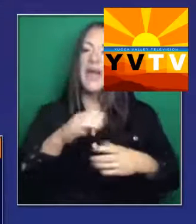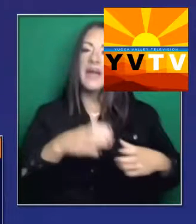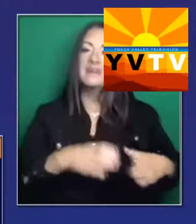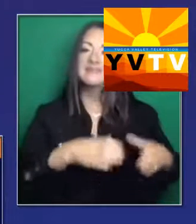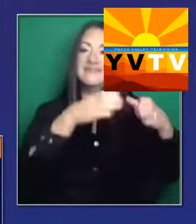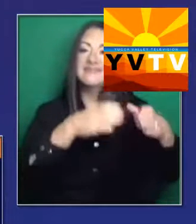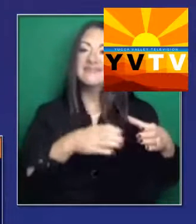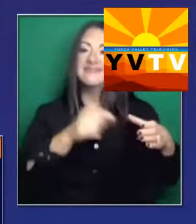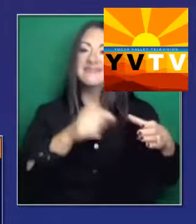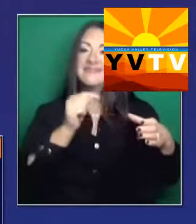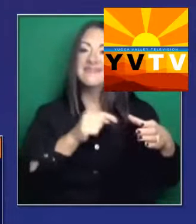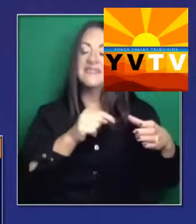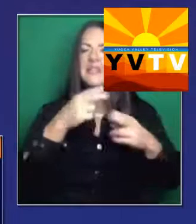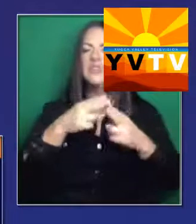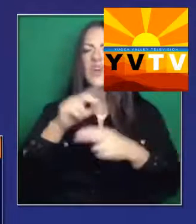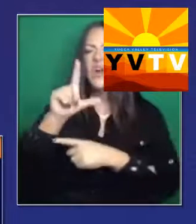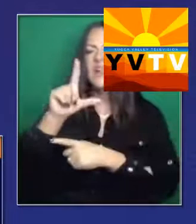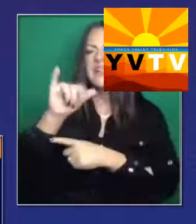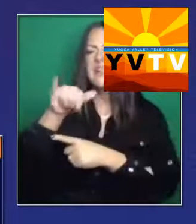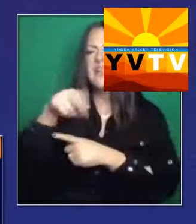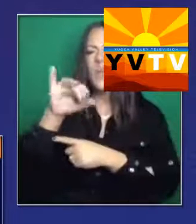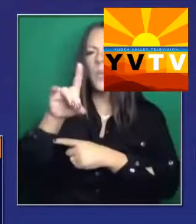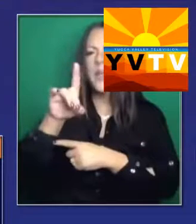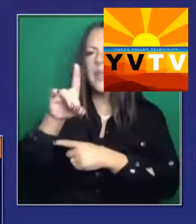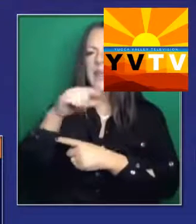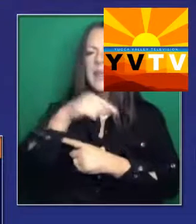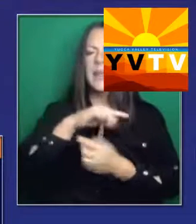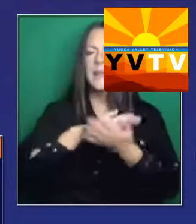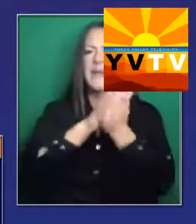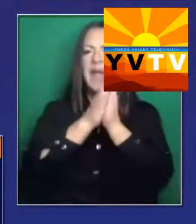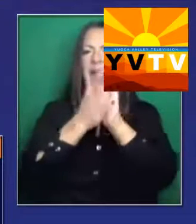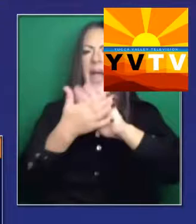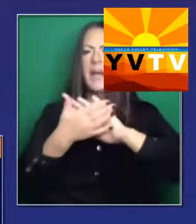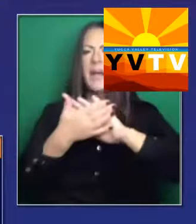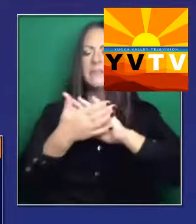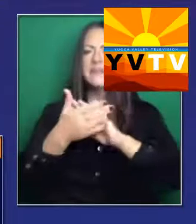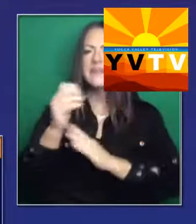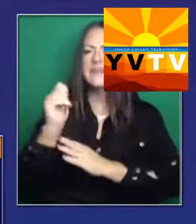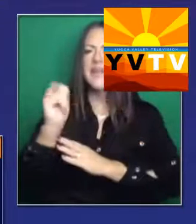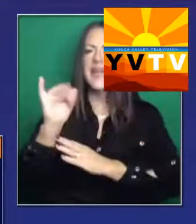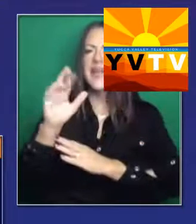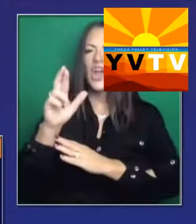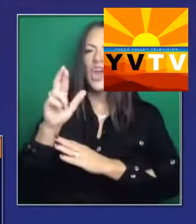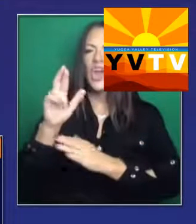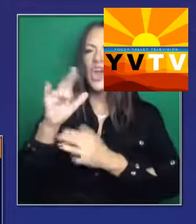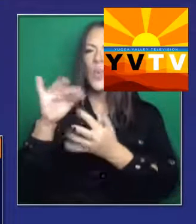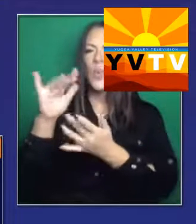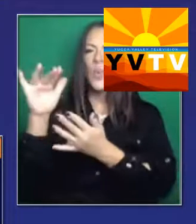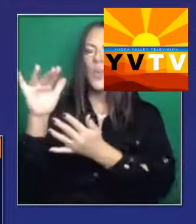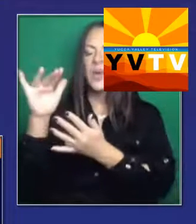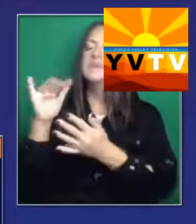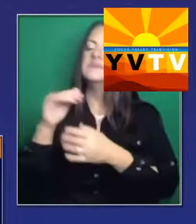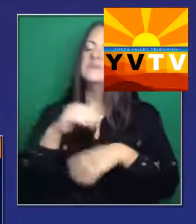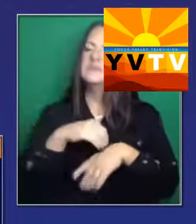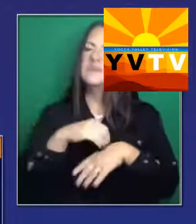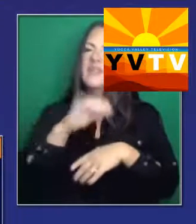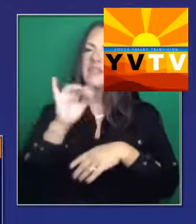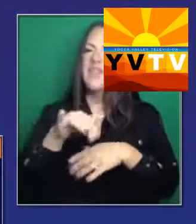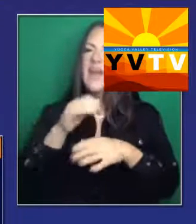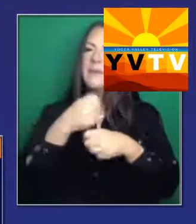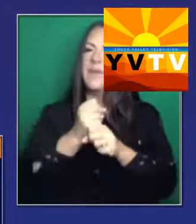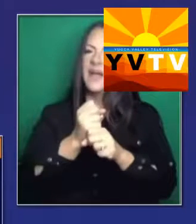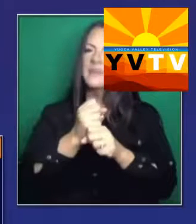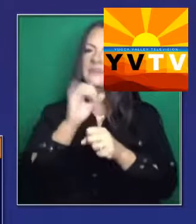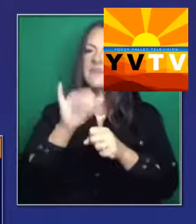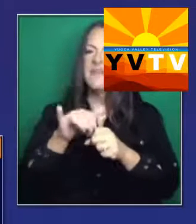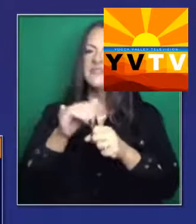icy conditions that occur. Again, too much information except to say this is part of the larger